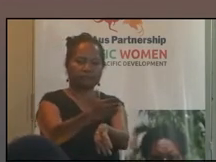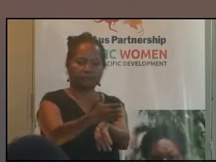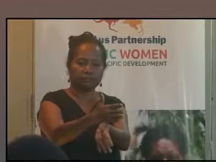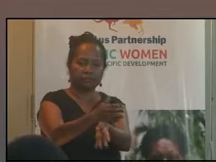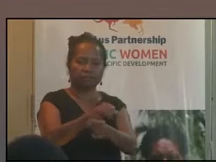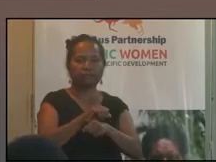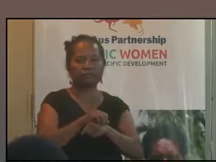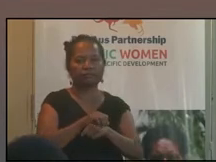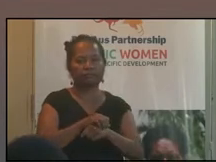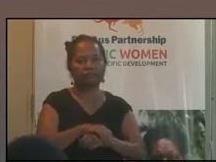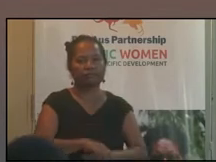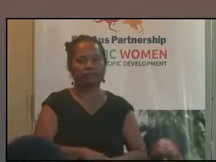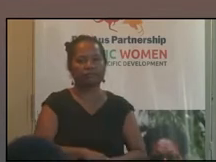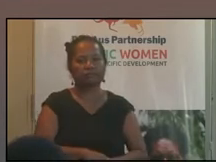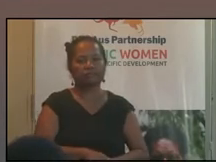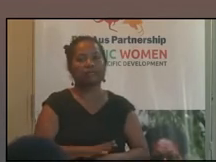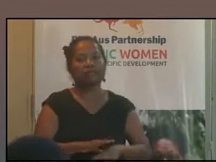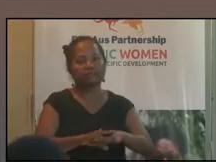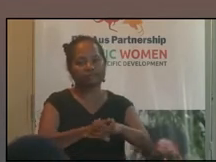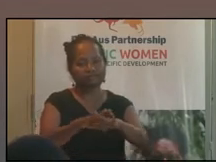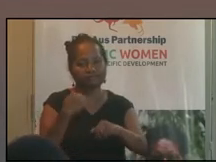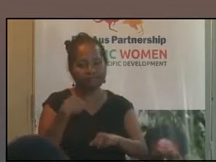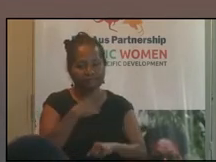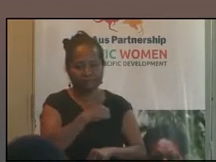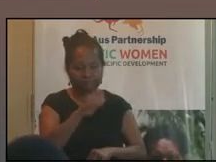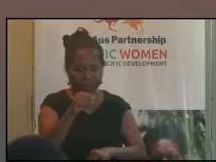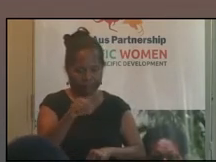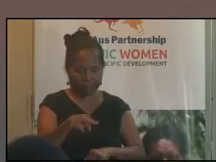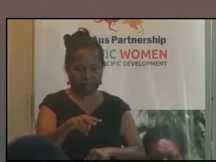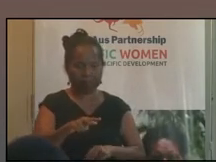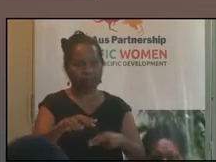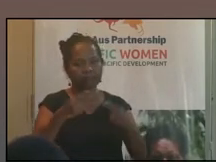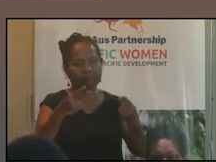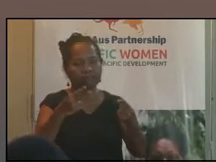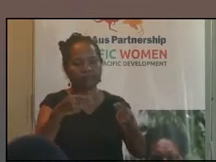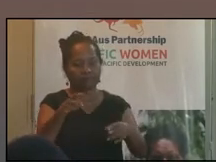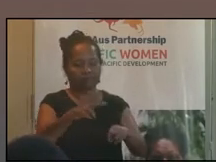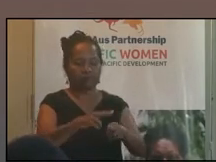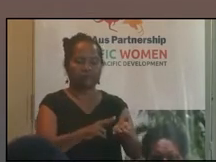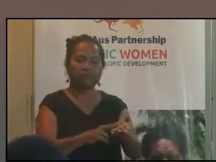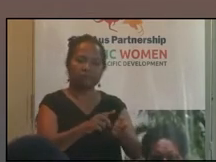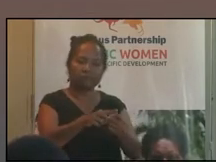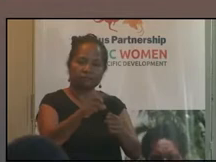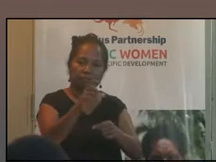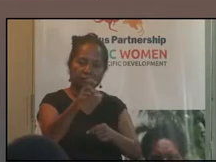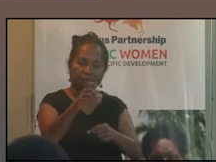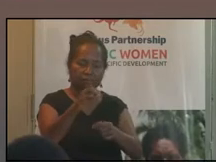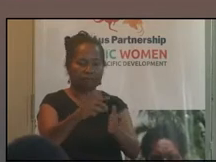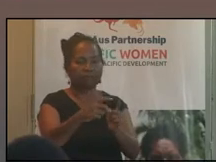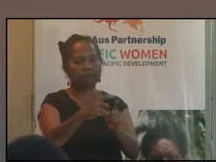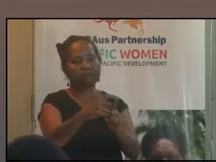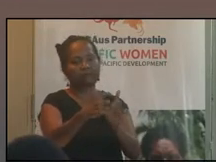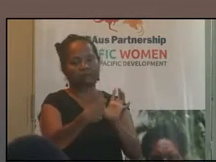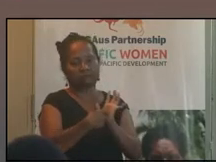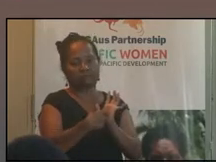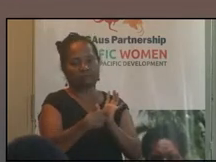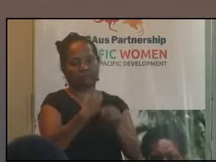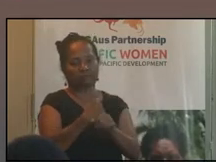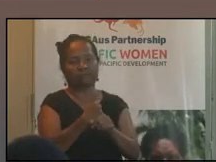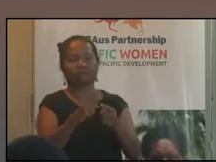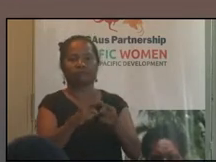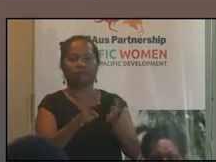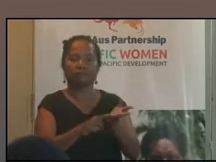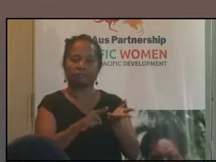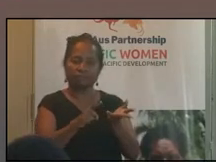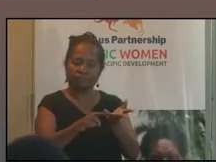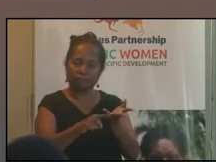parties to lead us in putting together a proposal to cabinet. So Dr. Gelu and his team did put together a document that came